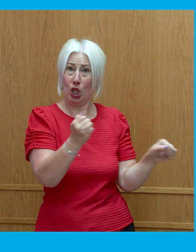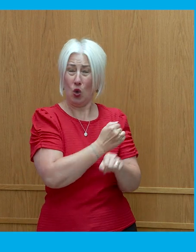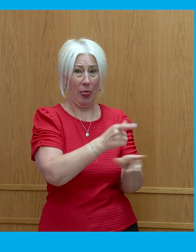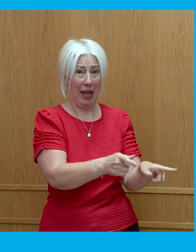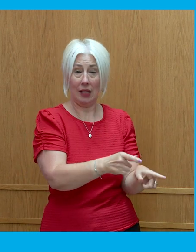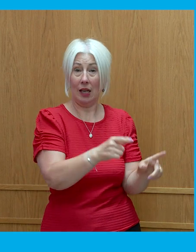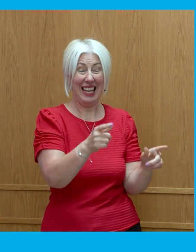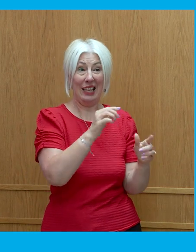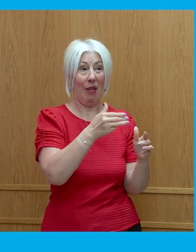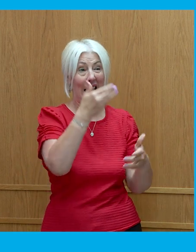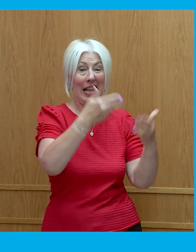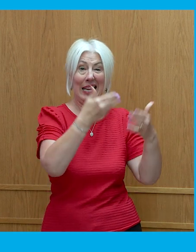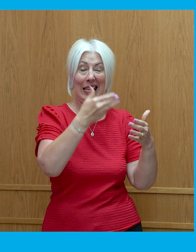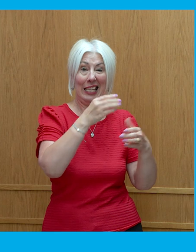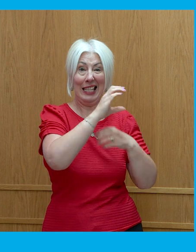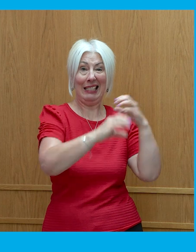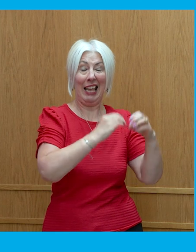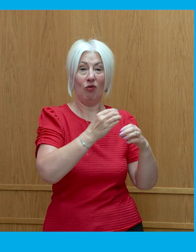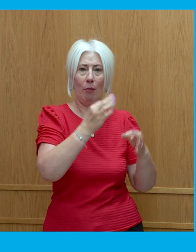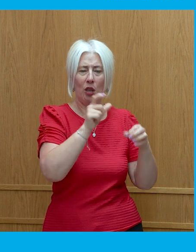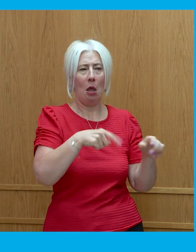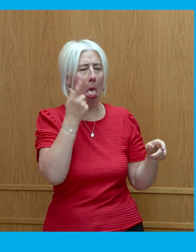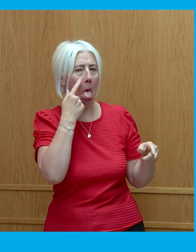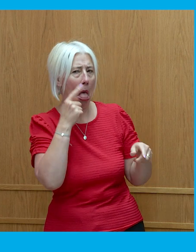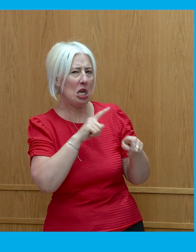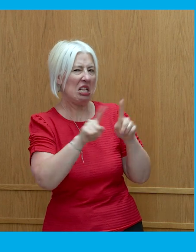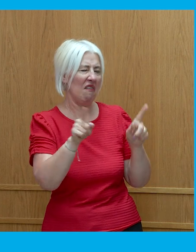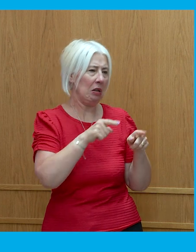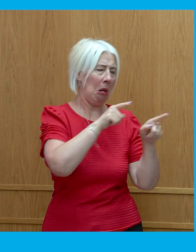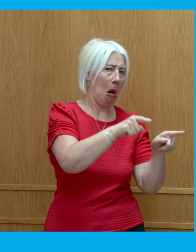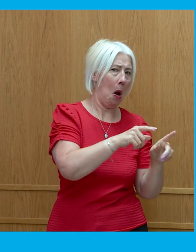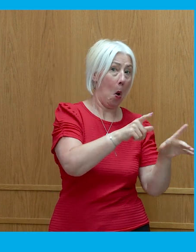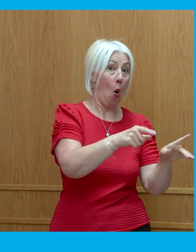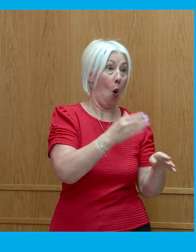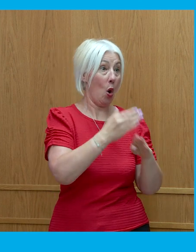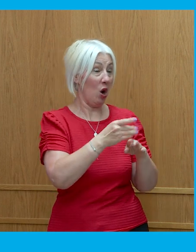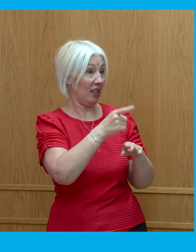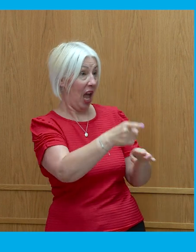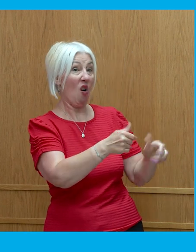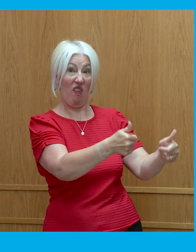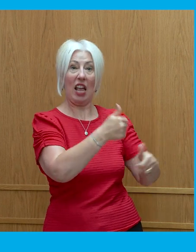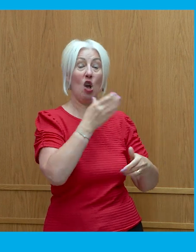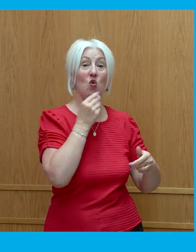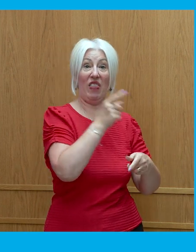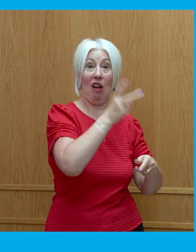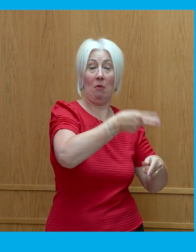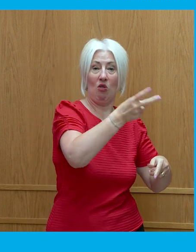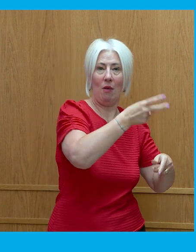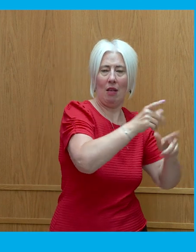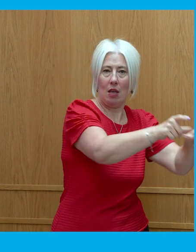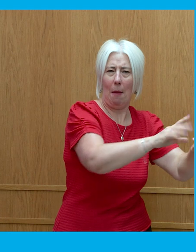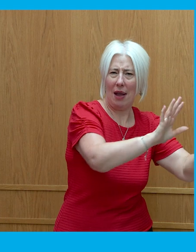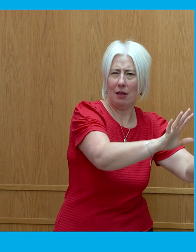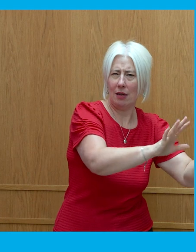operates as a 19th century politician. He's trying different things out. You know, he's a pugilist, and if it works, he keeps going, and he keeps trying new material.